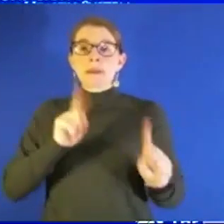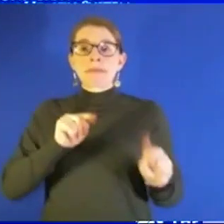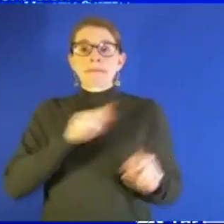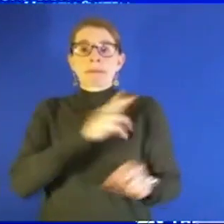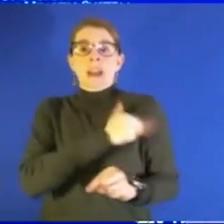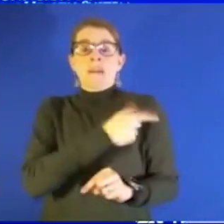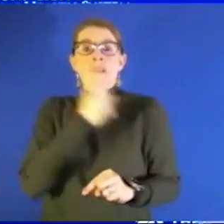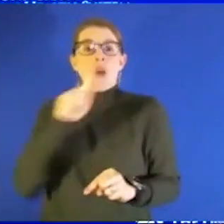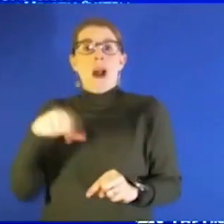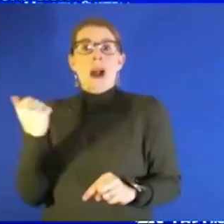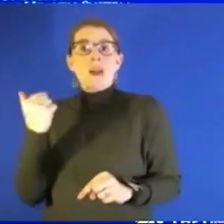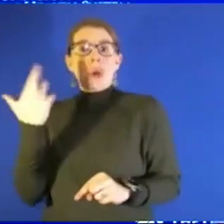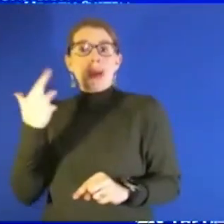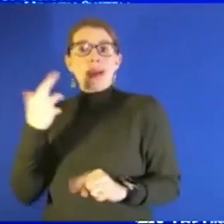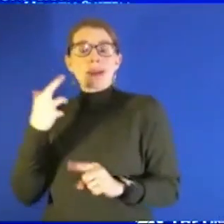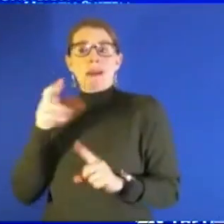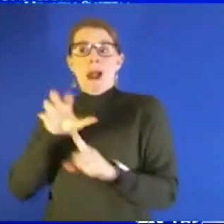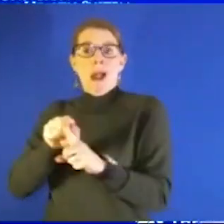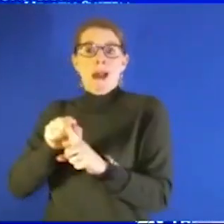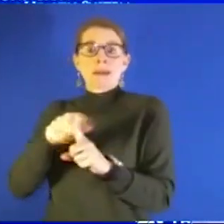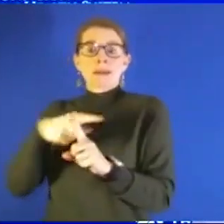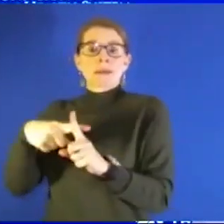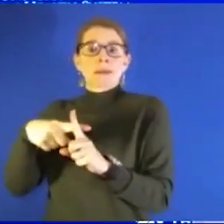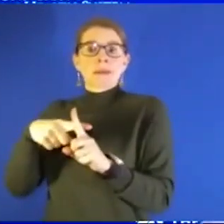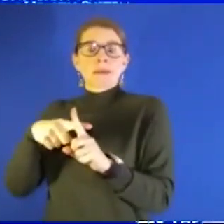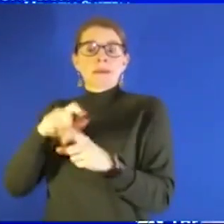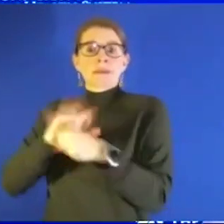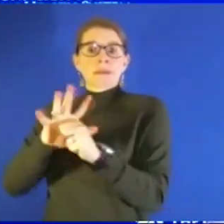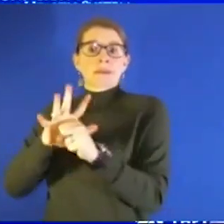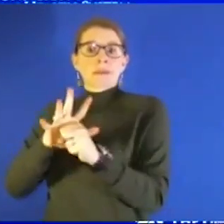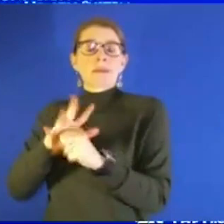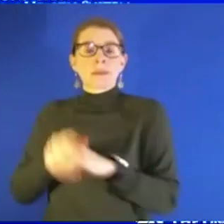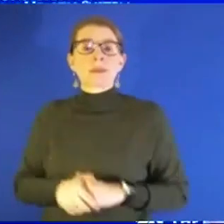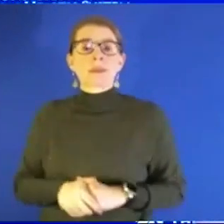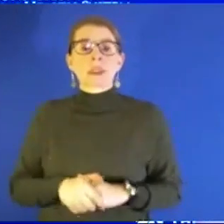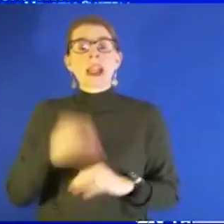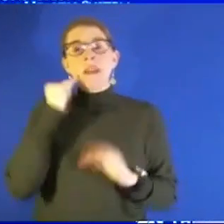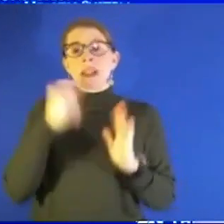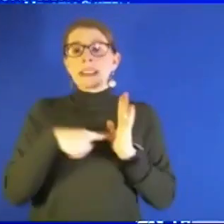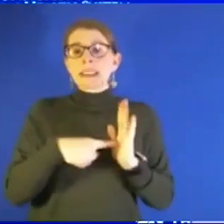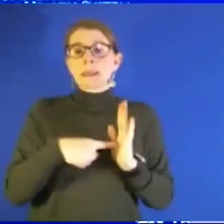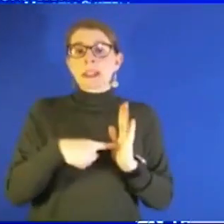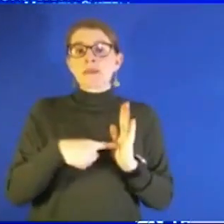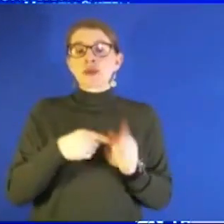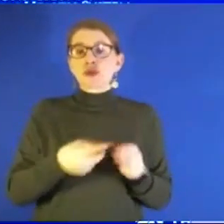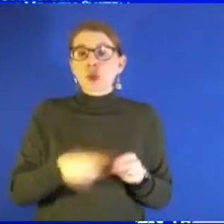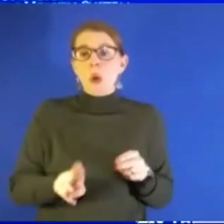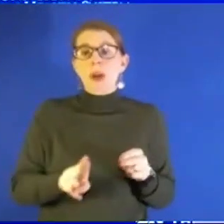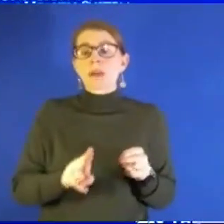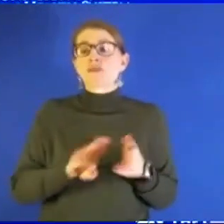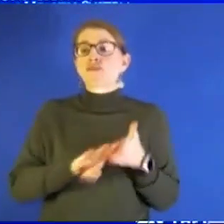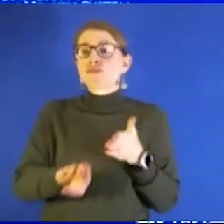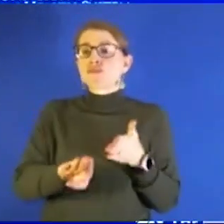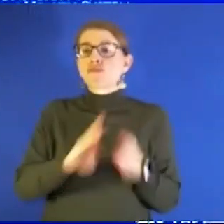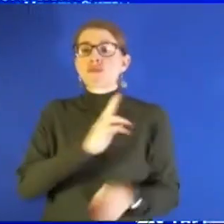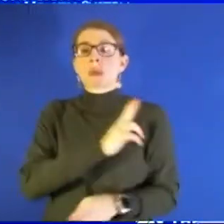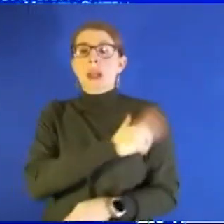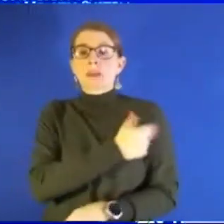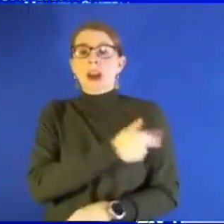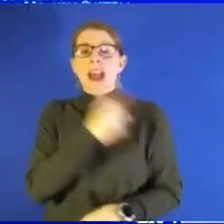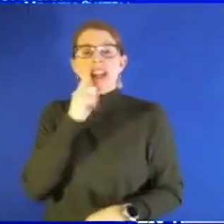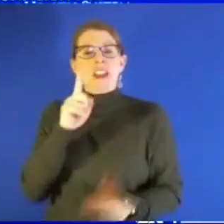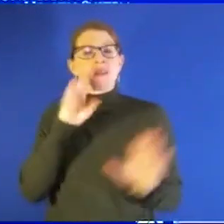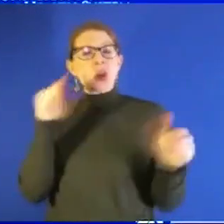testing positive. I think in this case, if you're looking at symptoms are shorter, they're getting out of the hospital, I think you're focusing on the